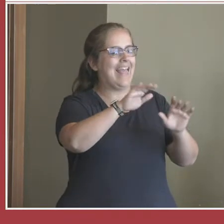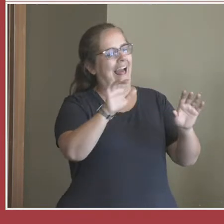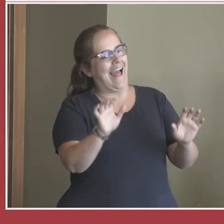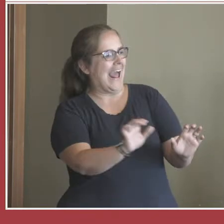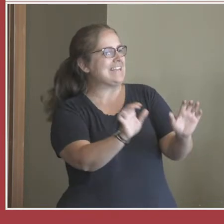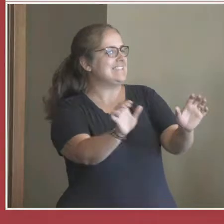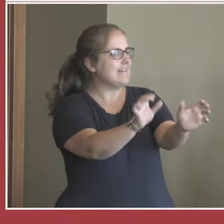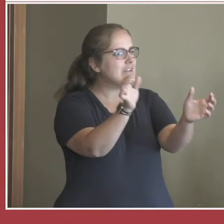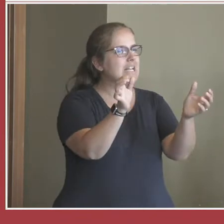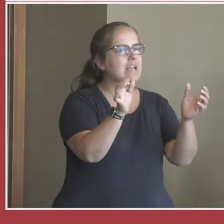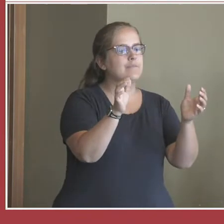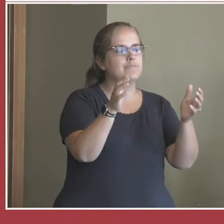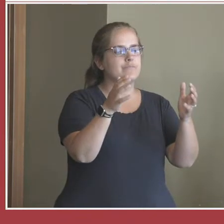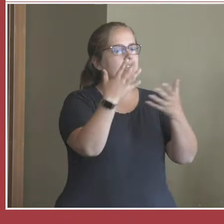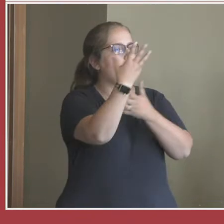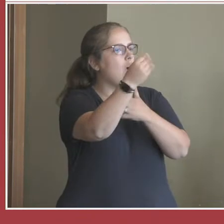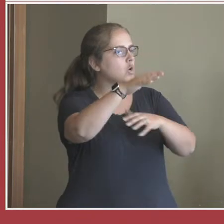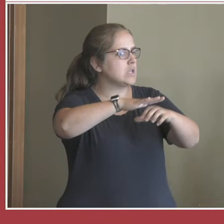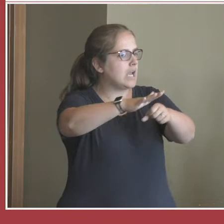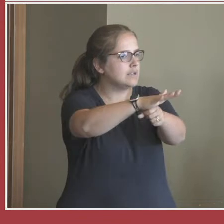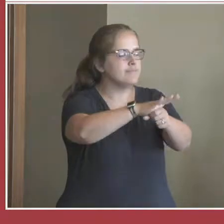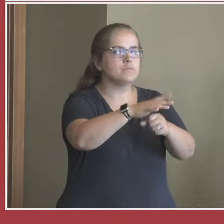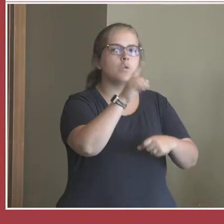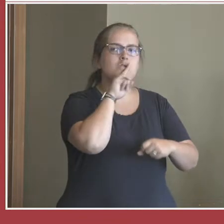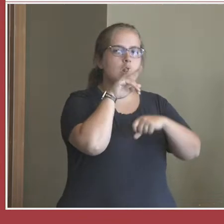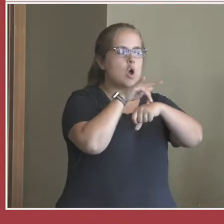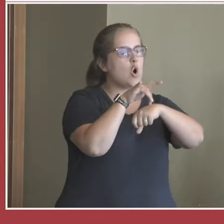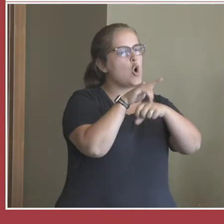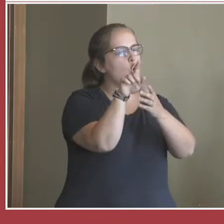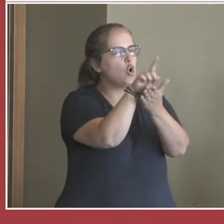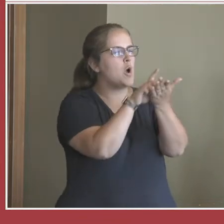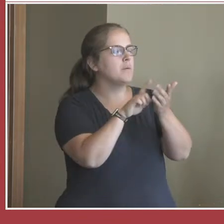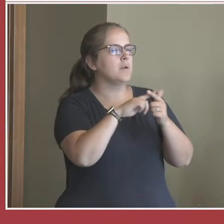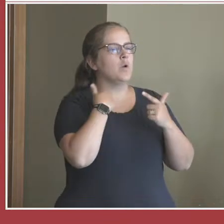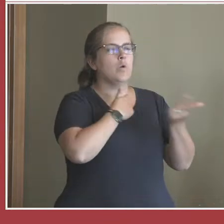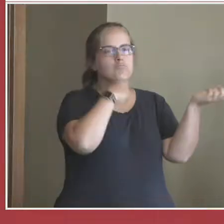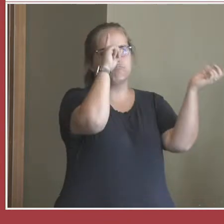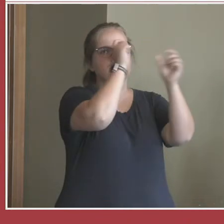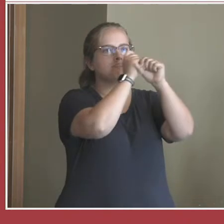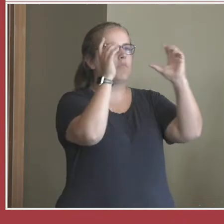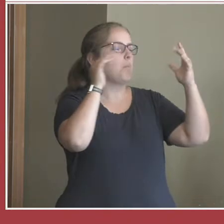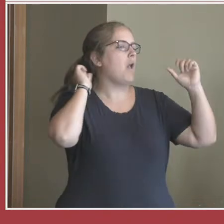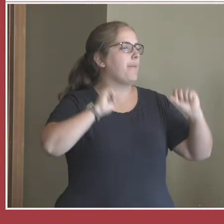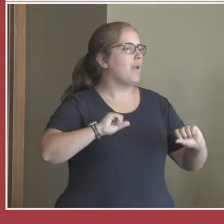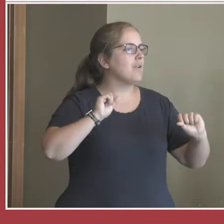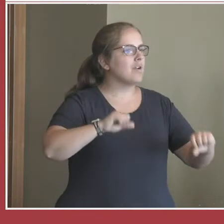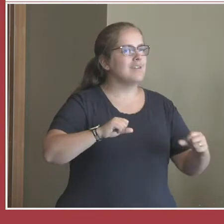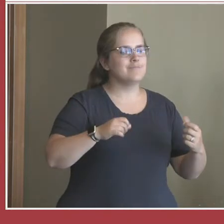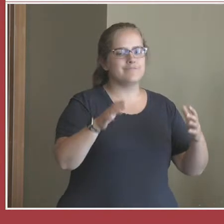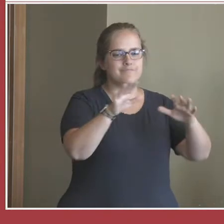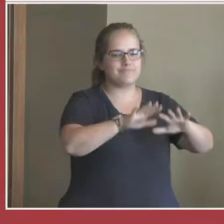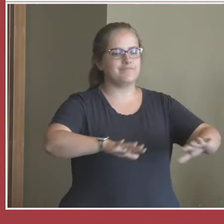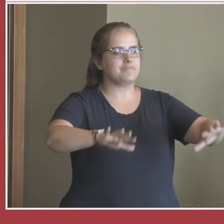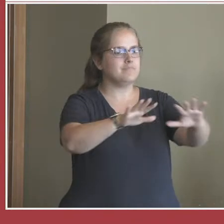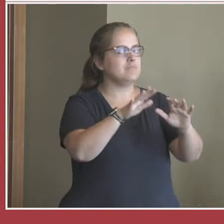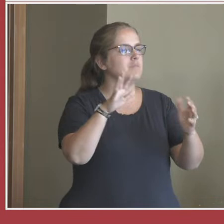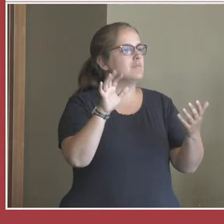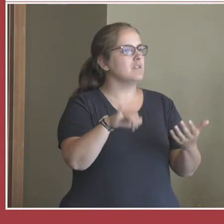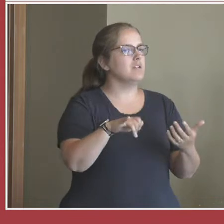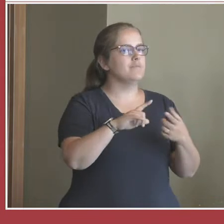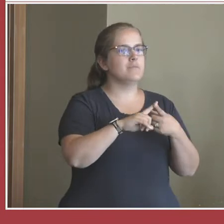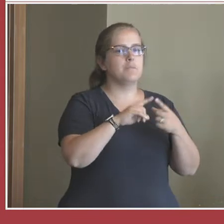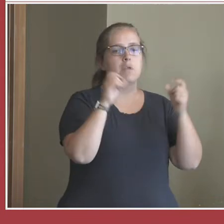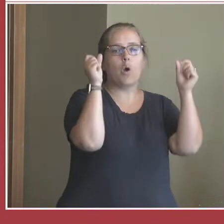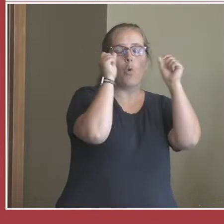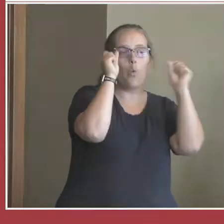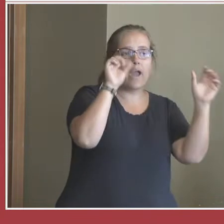activity courtyard. And again, we're still really early on in the design, but we're imagining that this can be a space that is activated by the